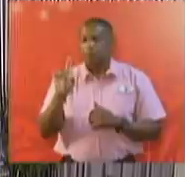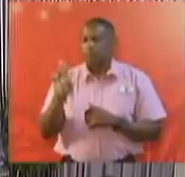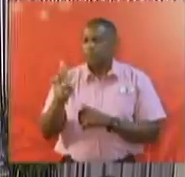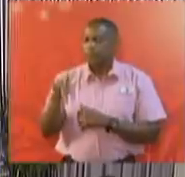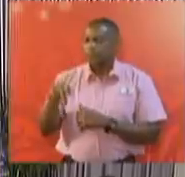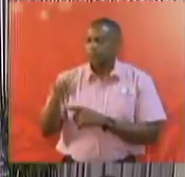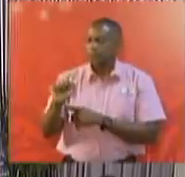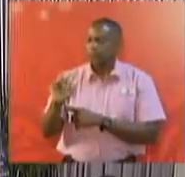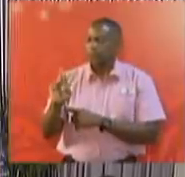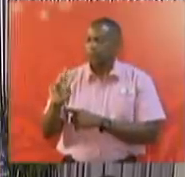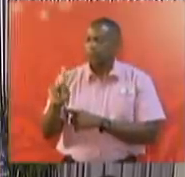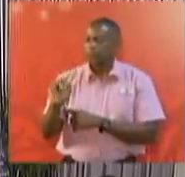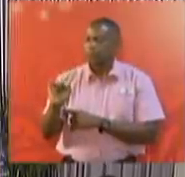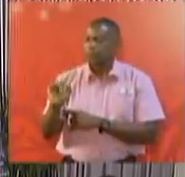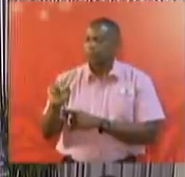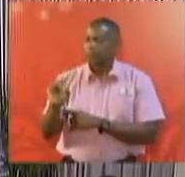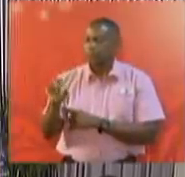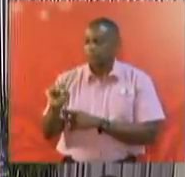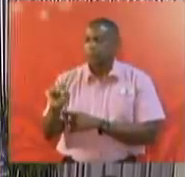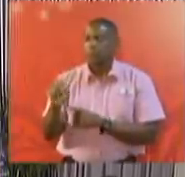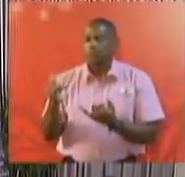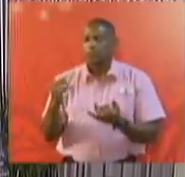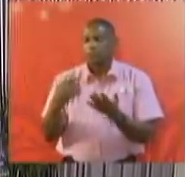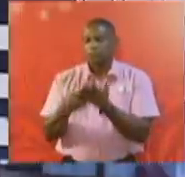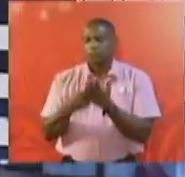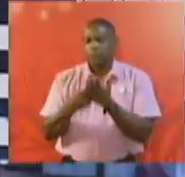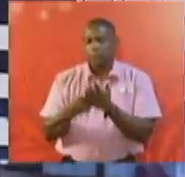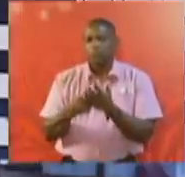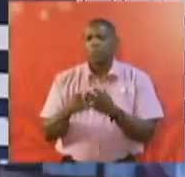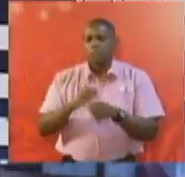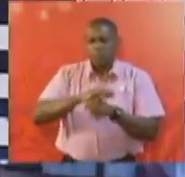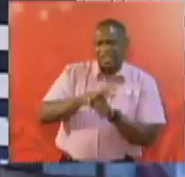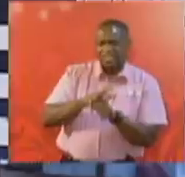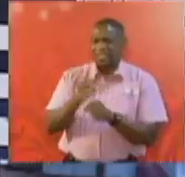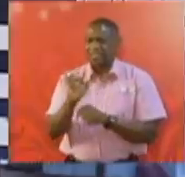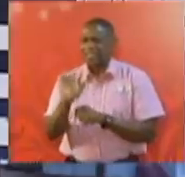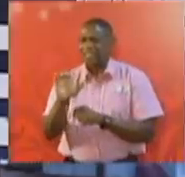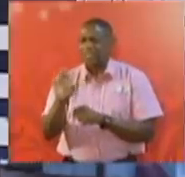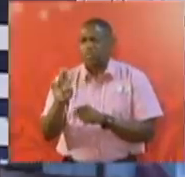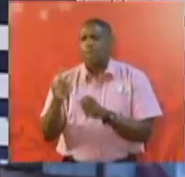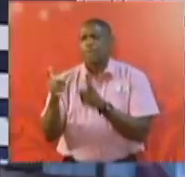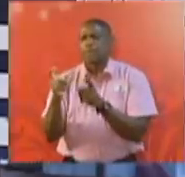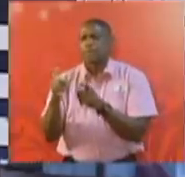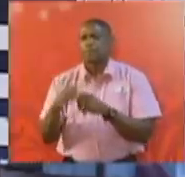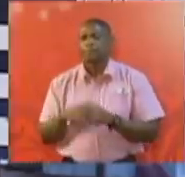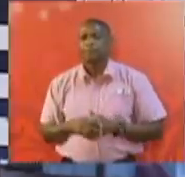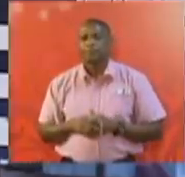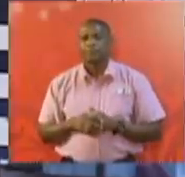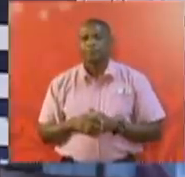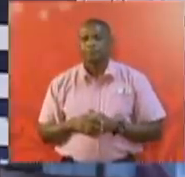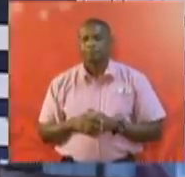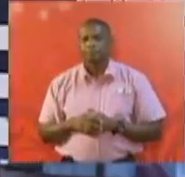on the topic of COVID-19 ICU management. Good morning,